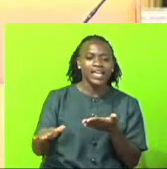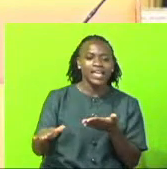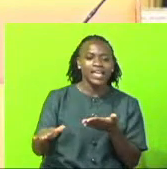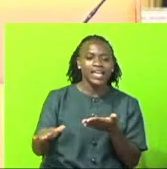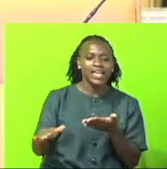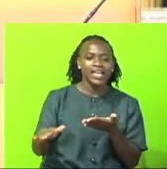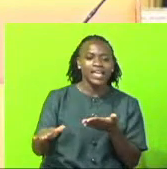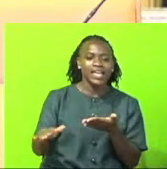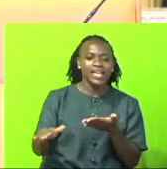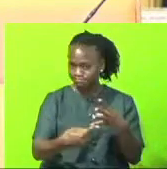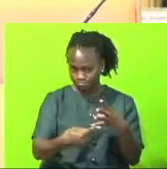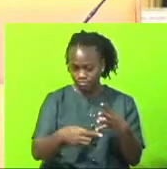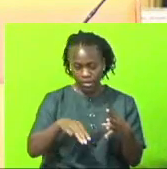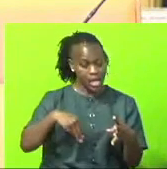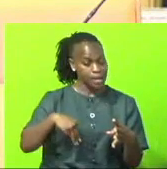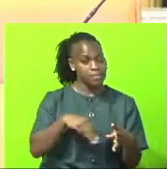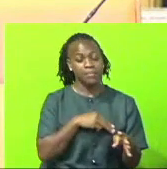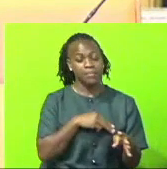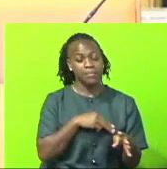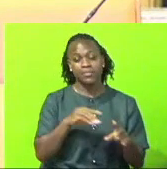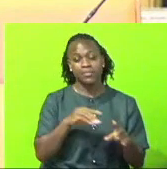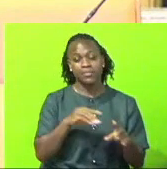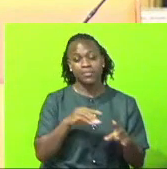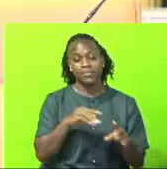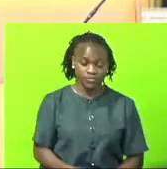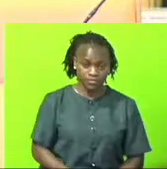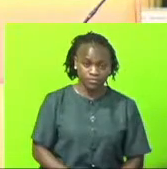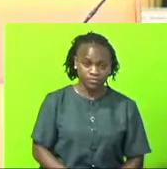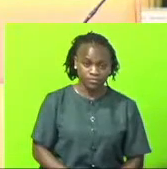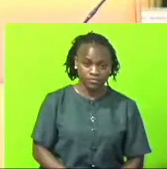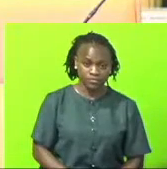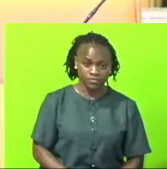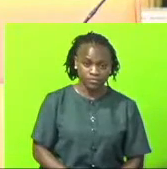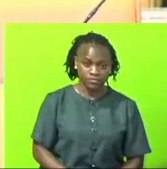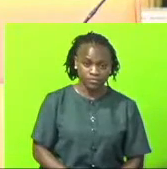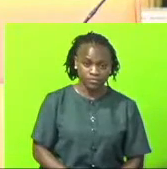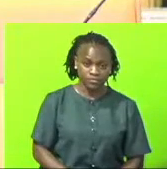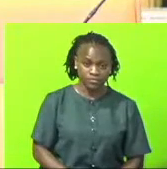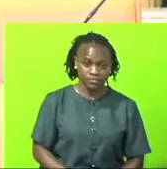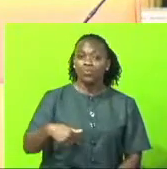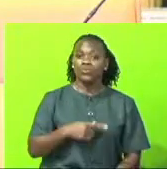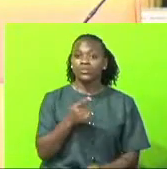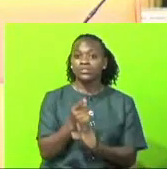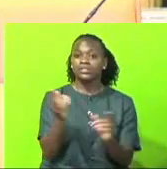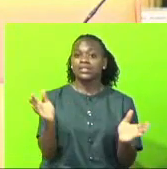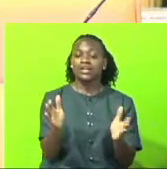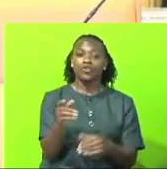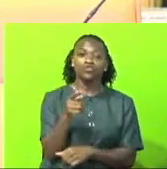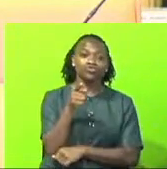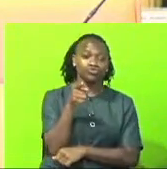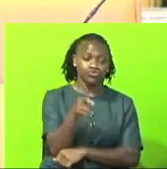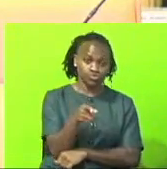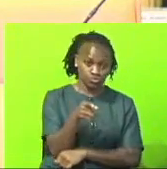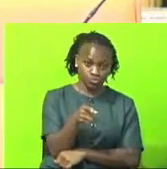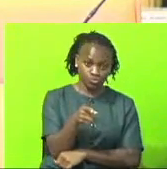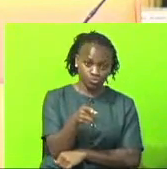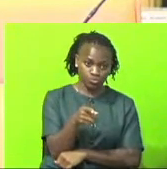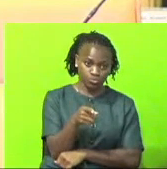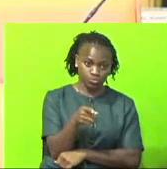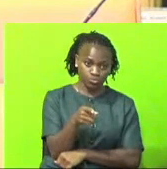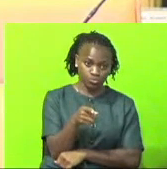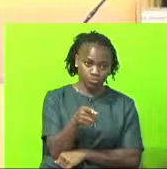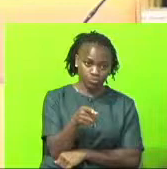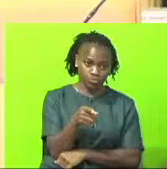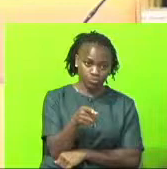colleagues. And Mr. Speaker, we are only urging upon you to enforce the